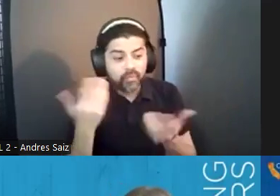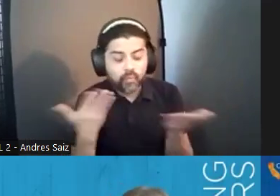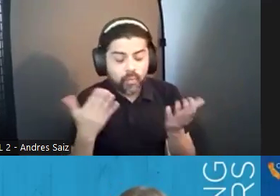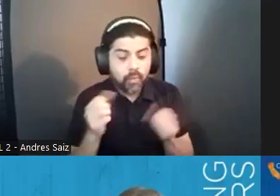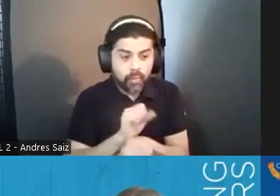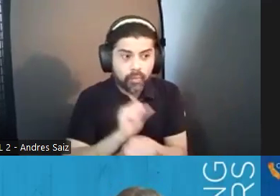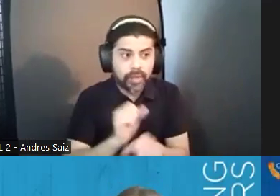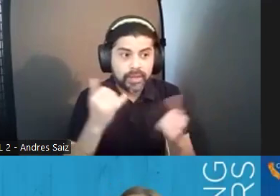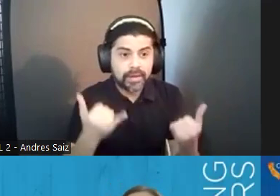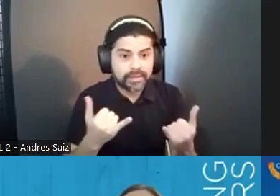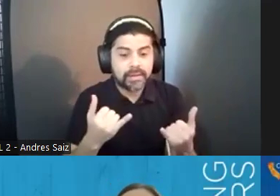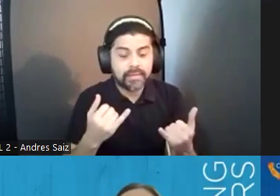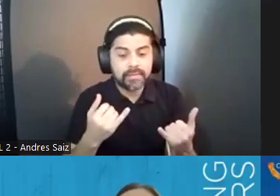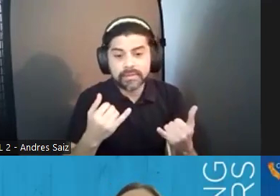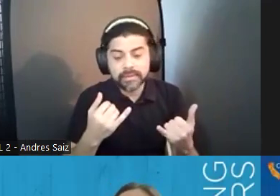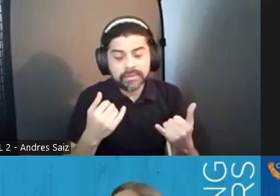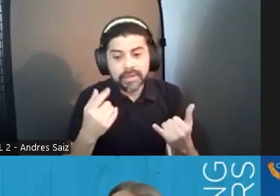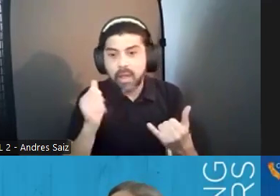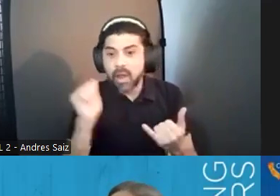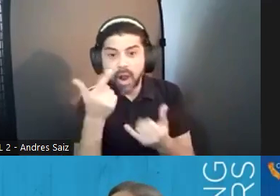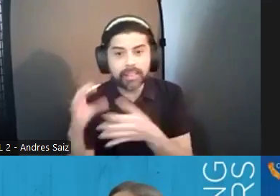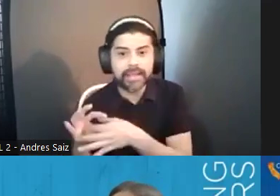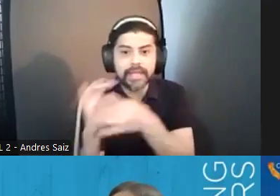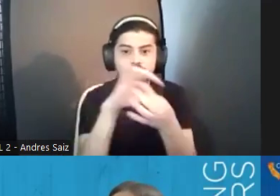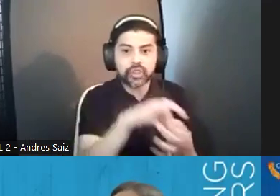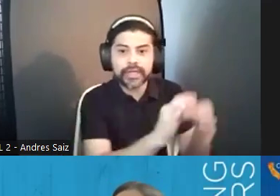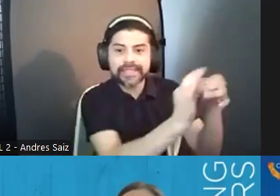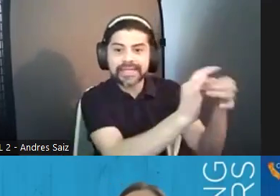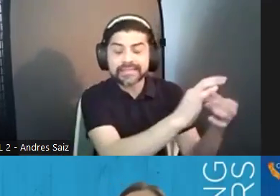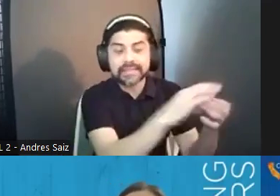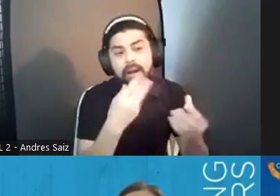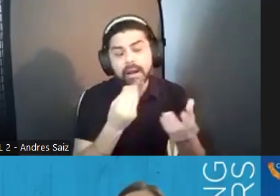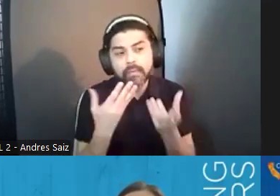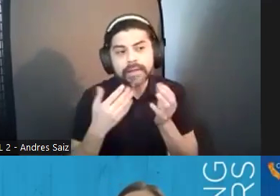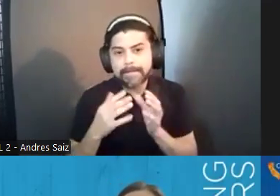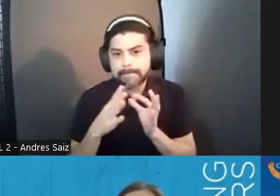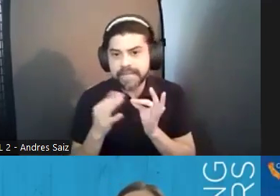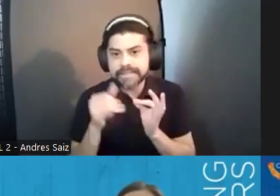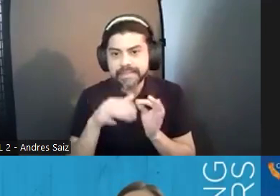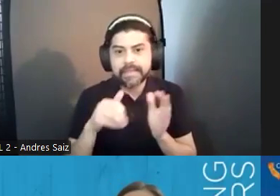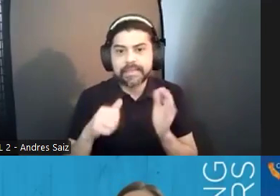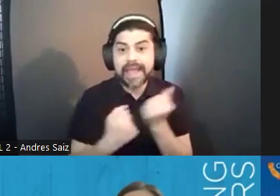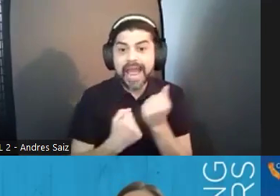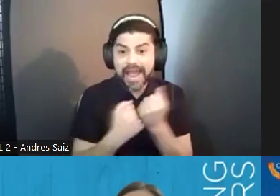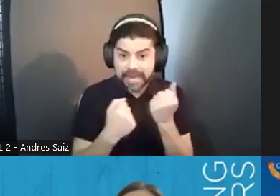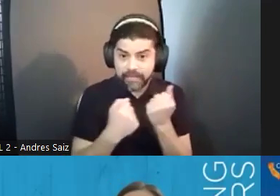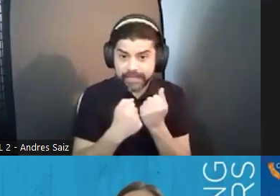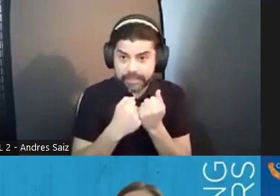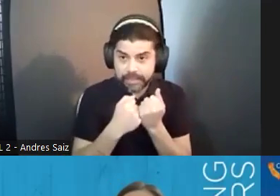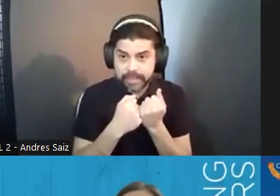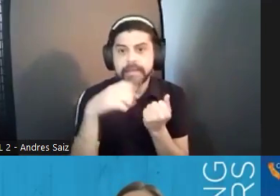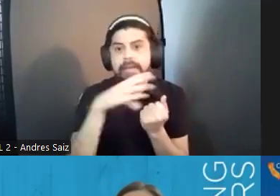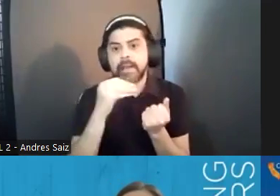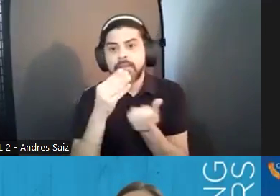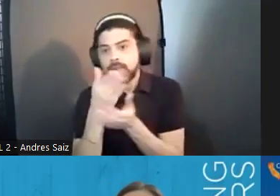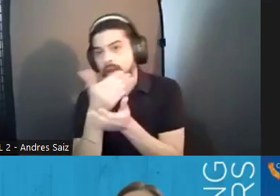encourage all of us, both on the advocacy side, but also those in the state, to